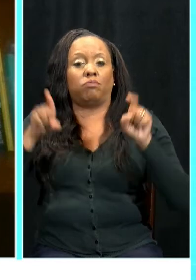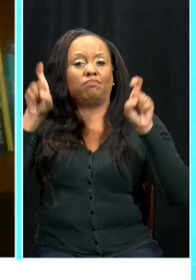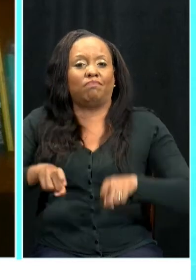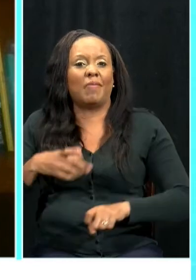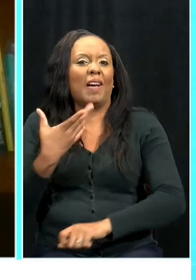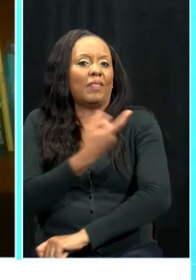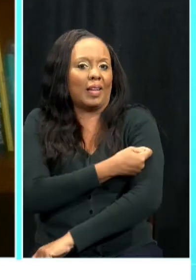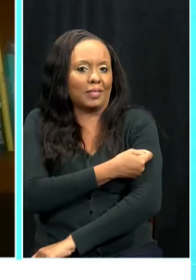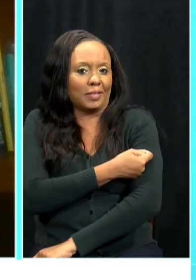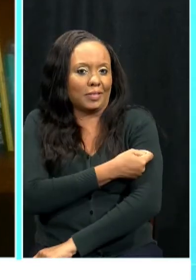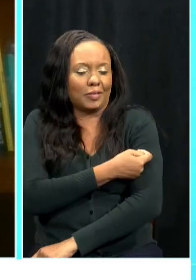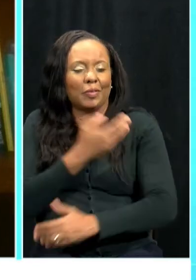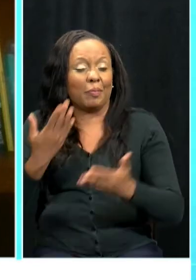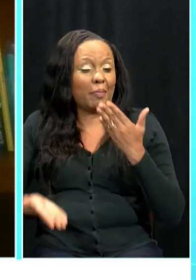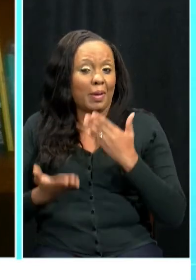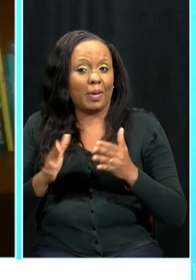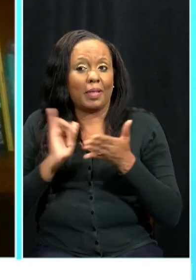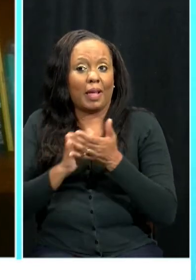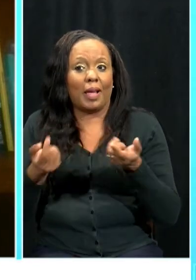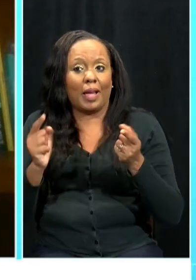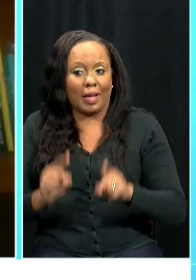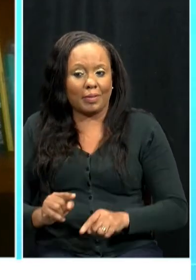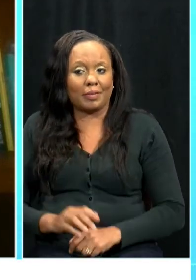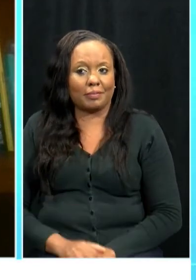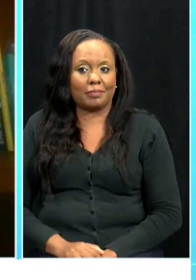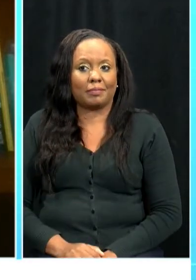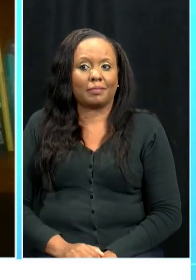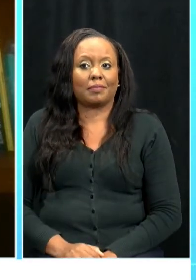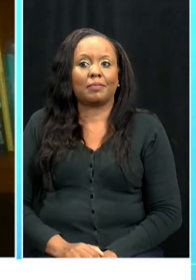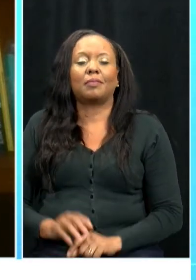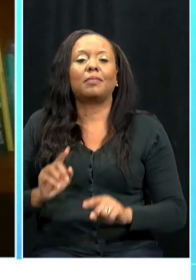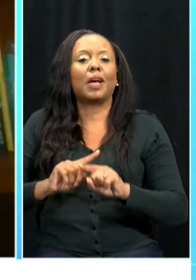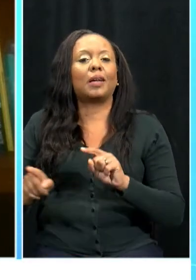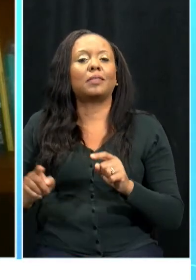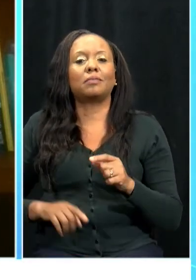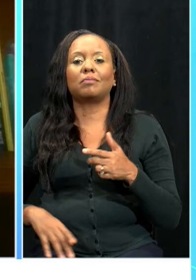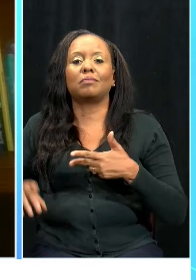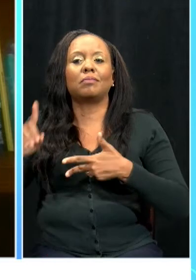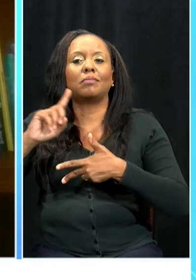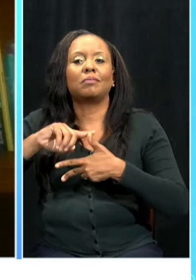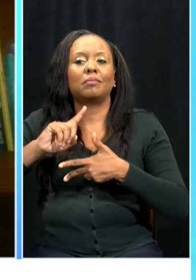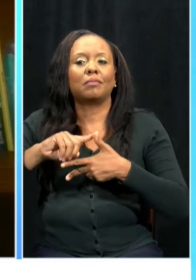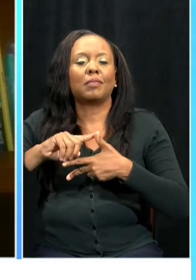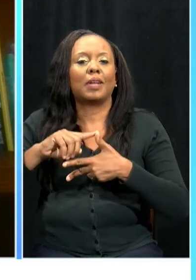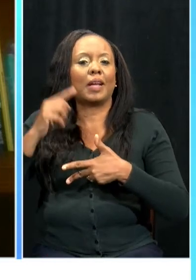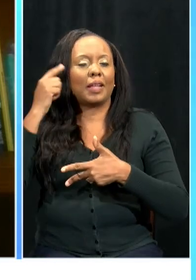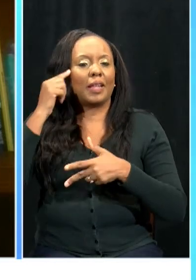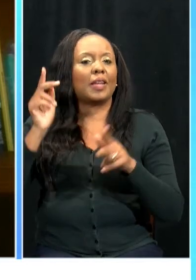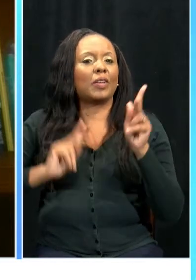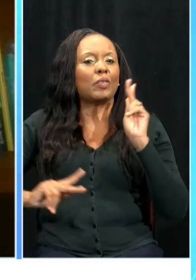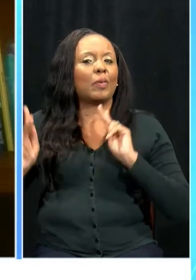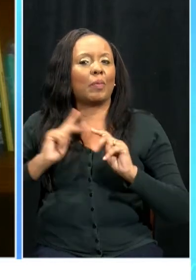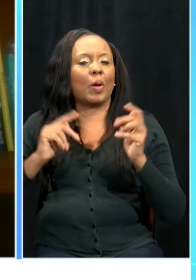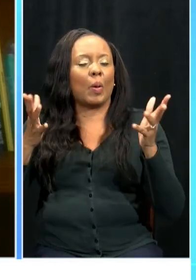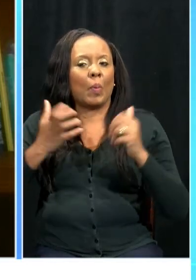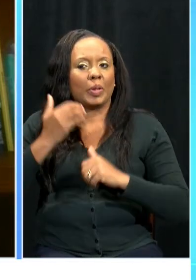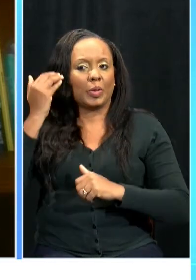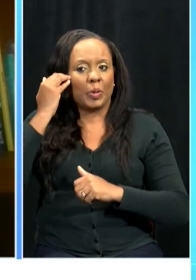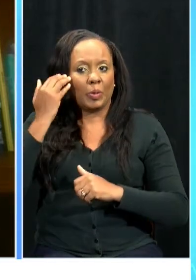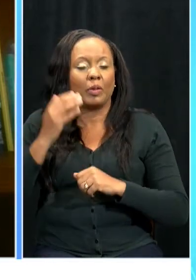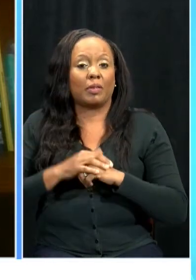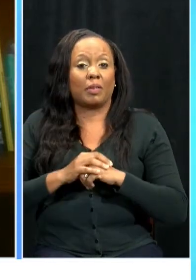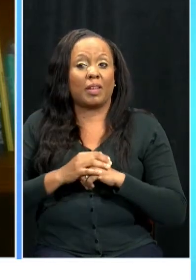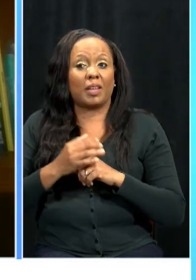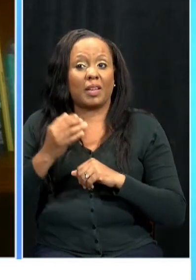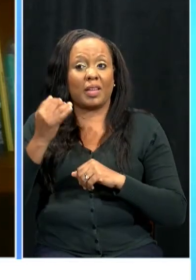that, Ambassador, please elucidate for us on what are the likely, because I think Raquel is correct. If an election is meant to